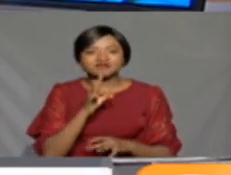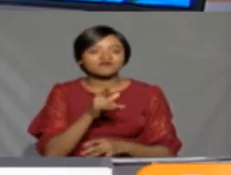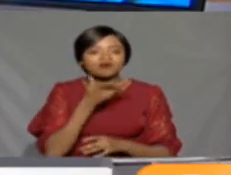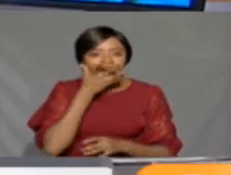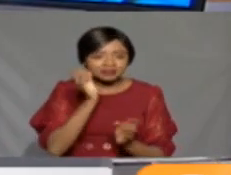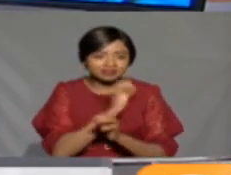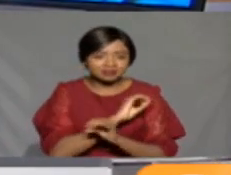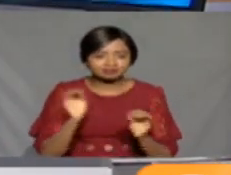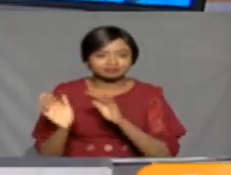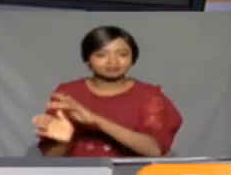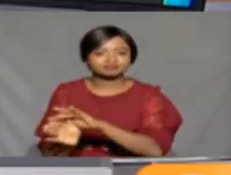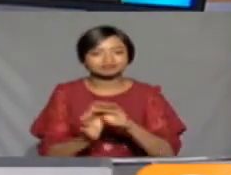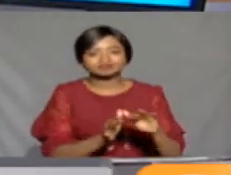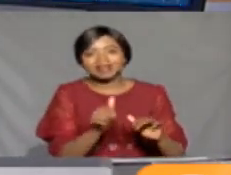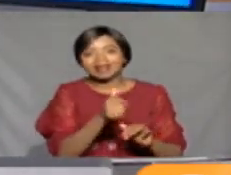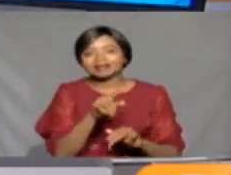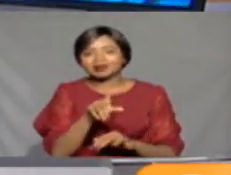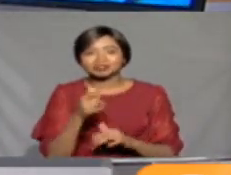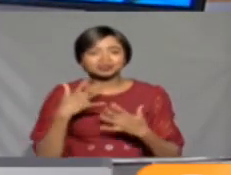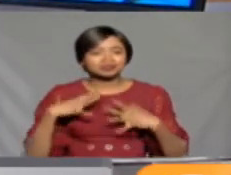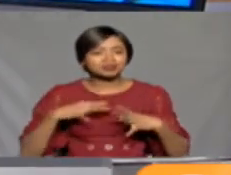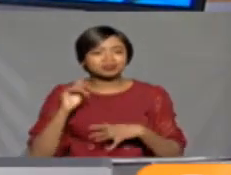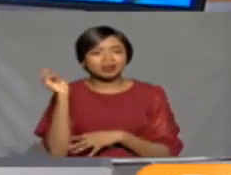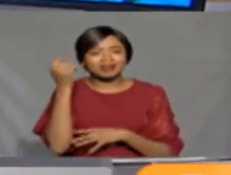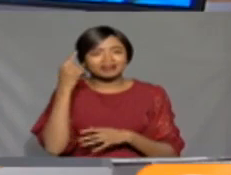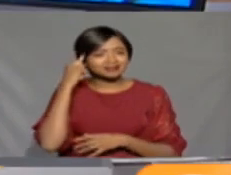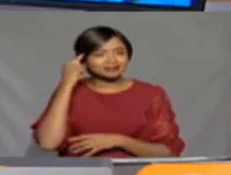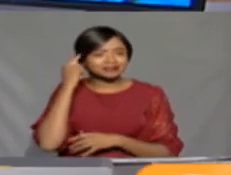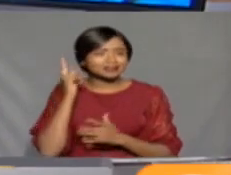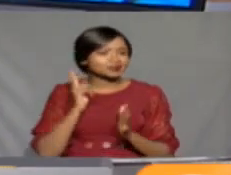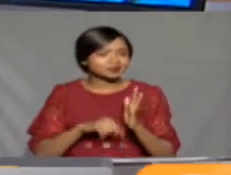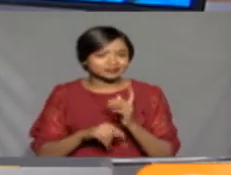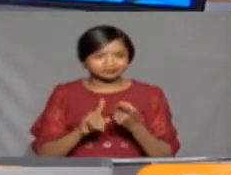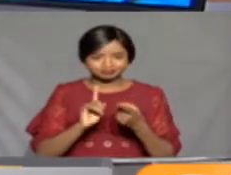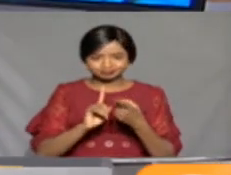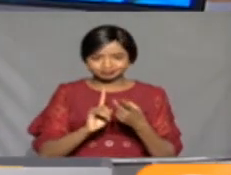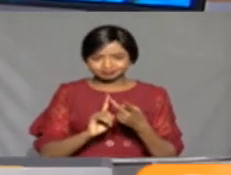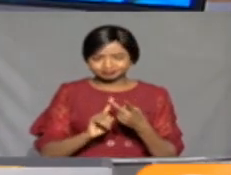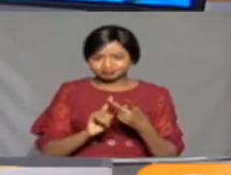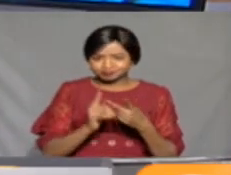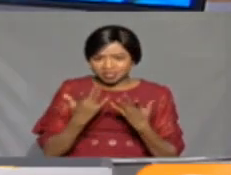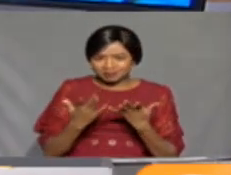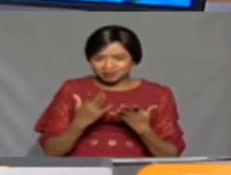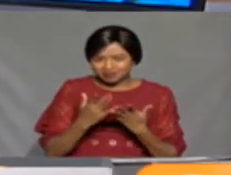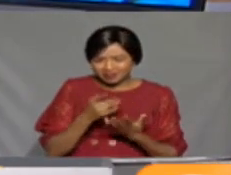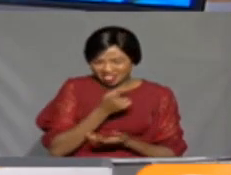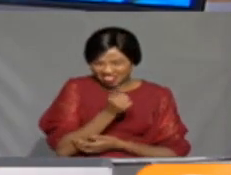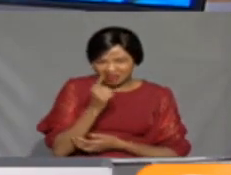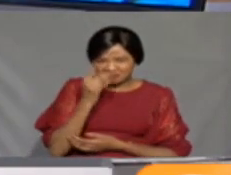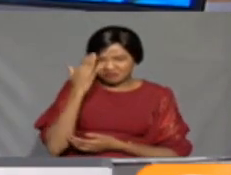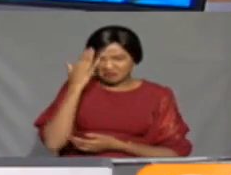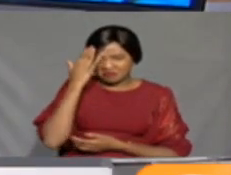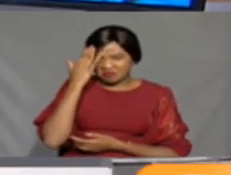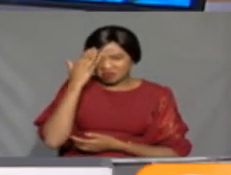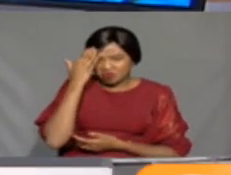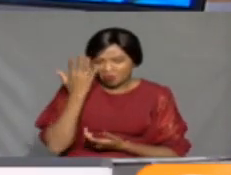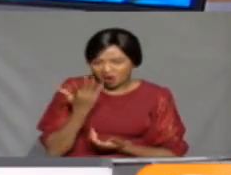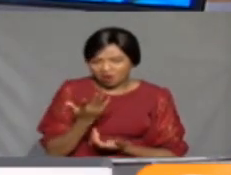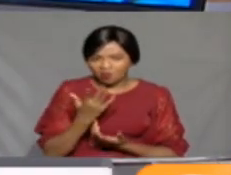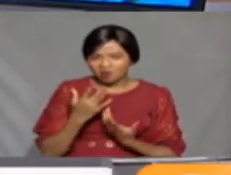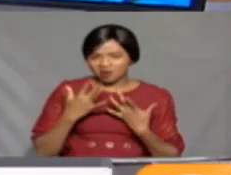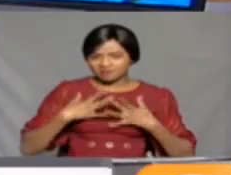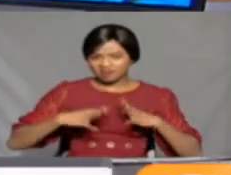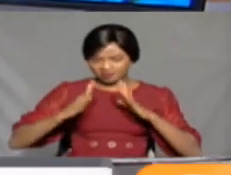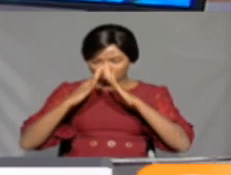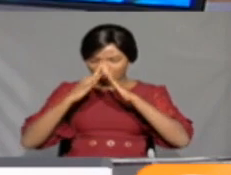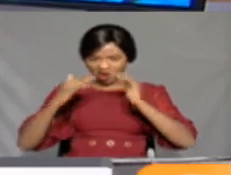another question that a lot of Kenyans have been asking regarding the upcoming census? You are also asking, how will they note that the members of a particular